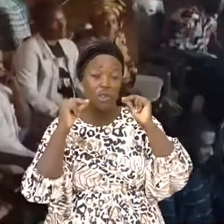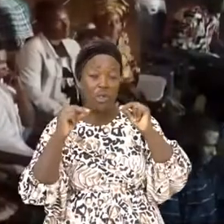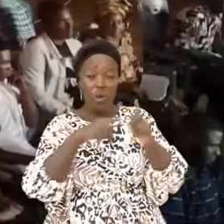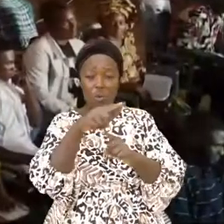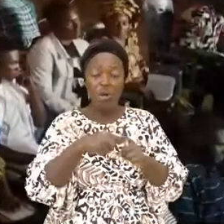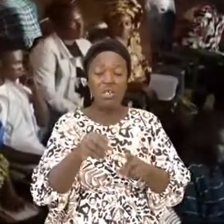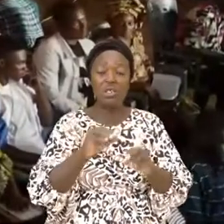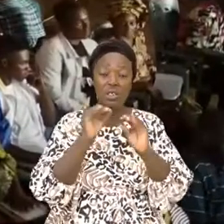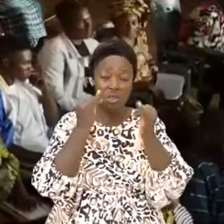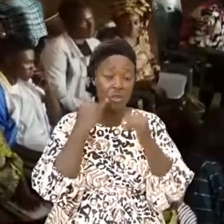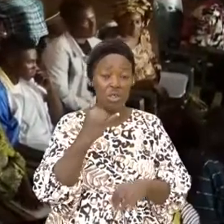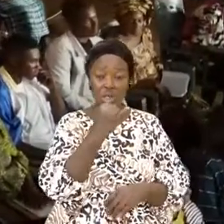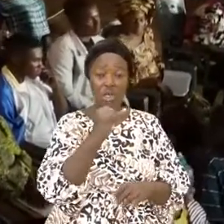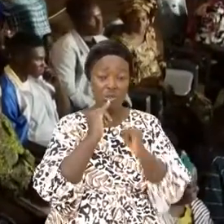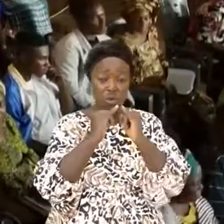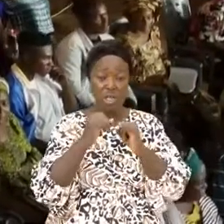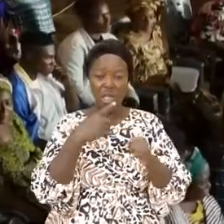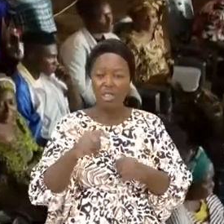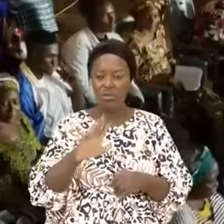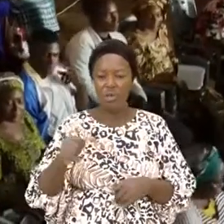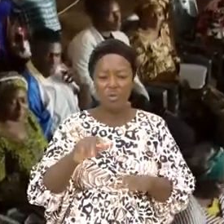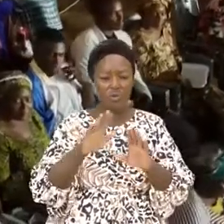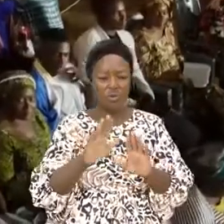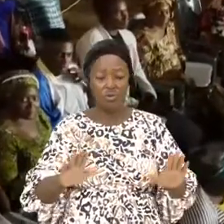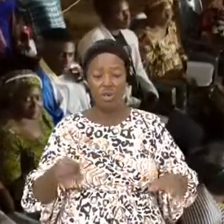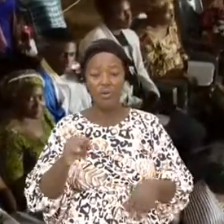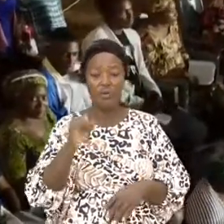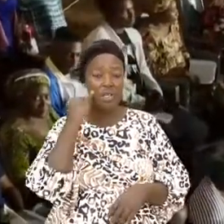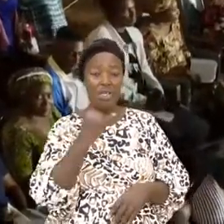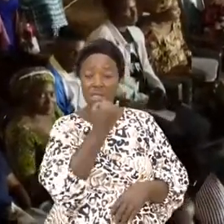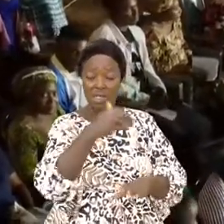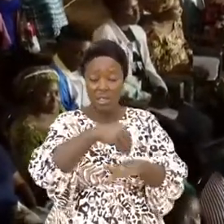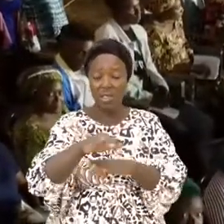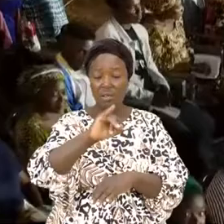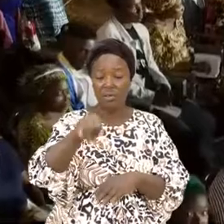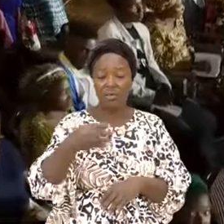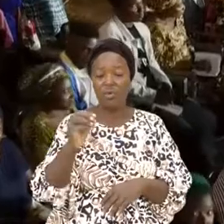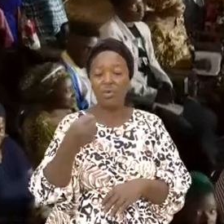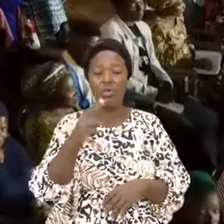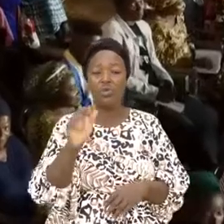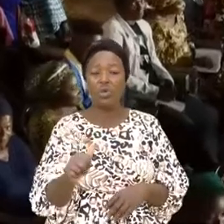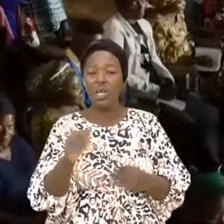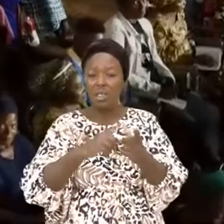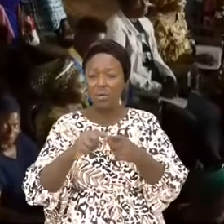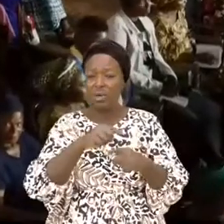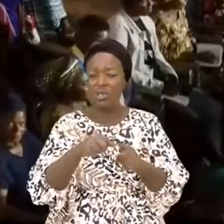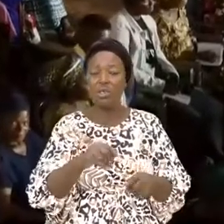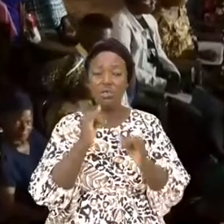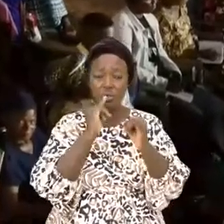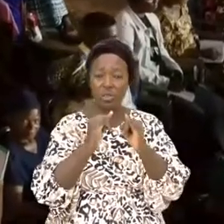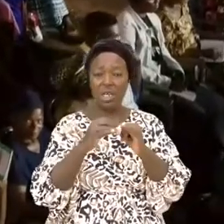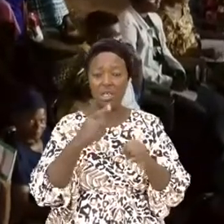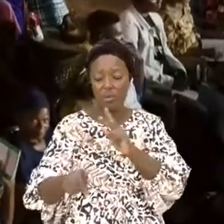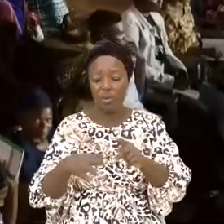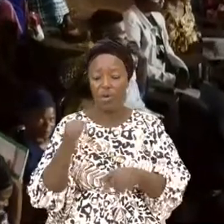Israel in Canaan, he sent Joshua. When he instructed the people of Israel,